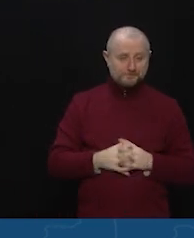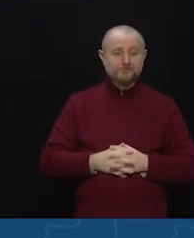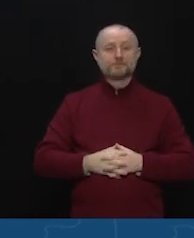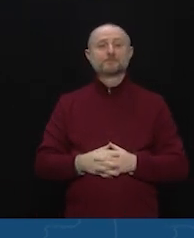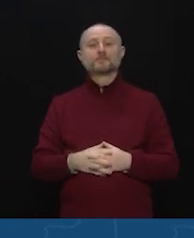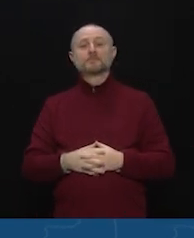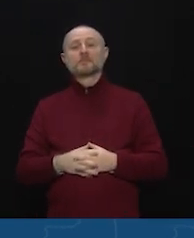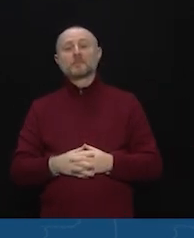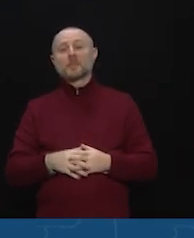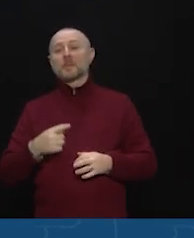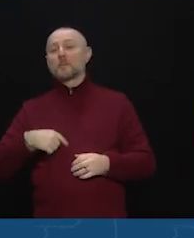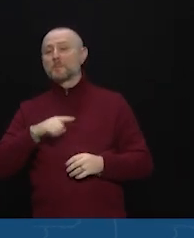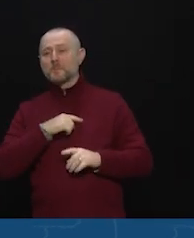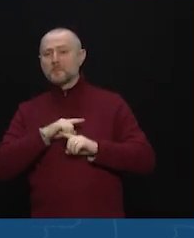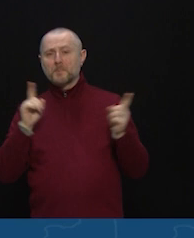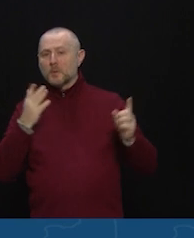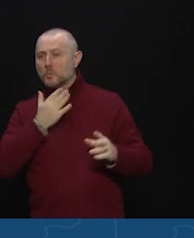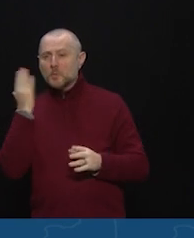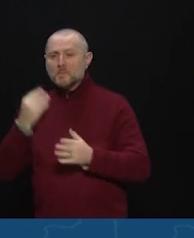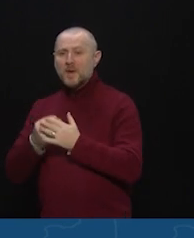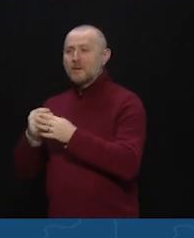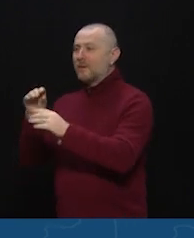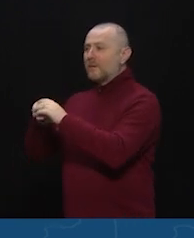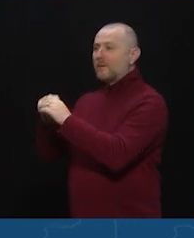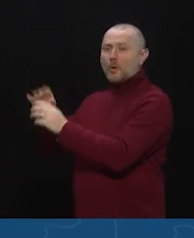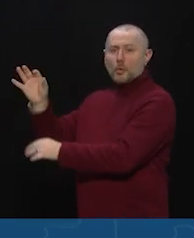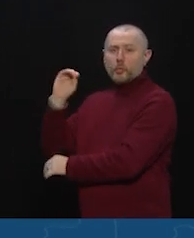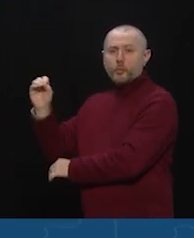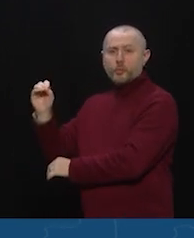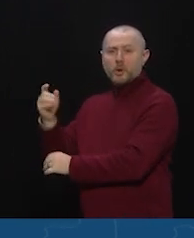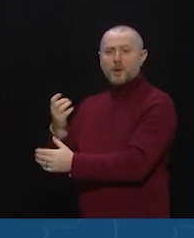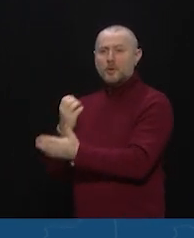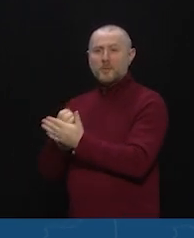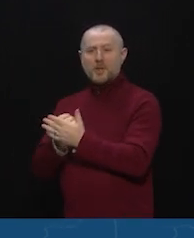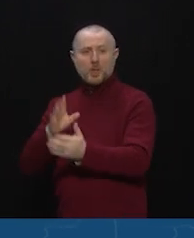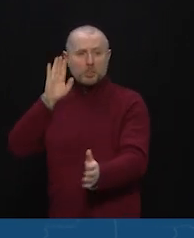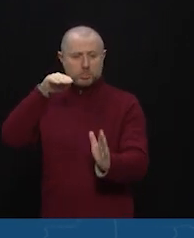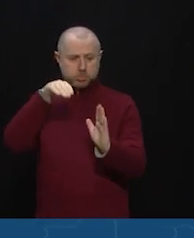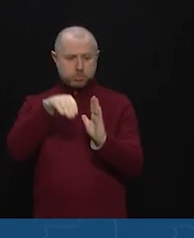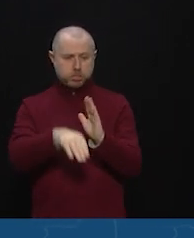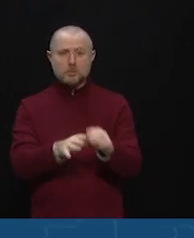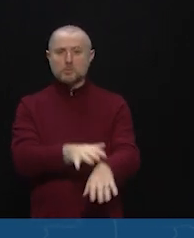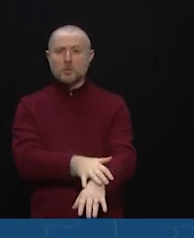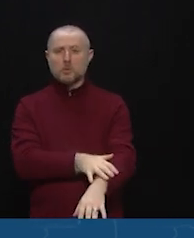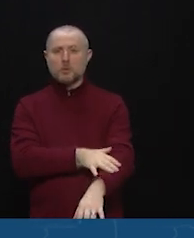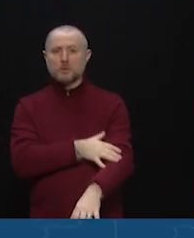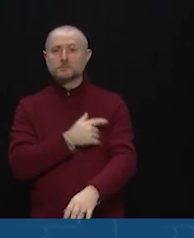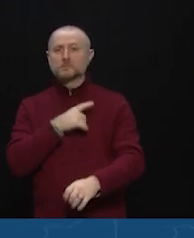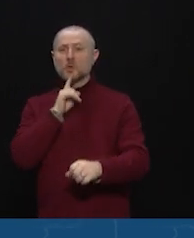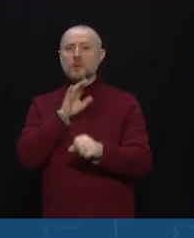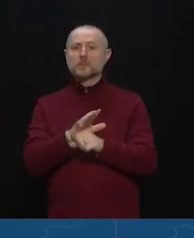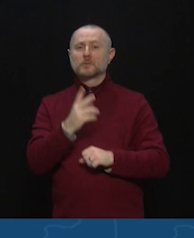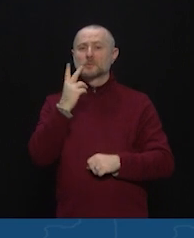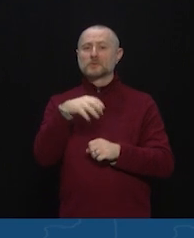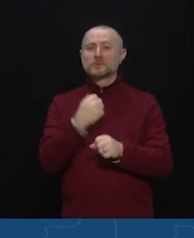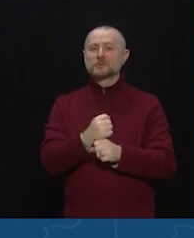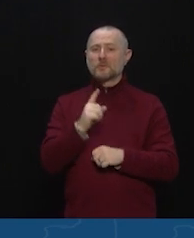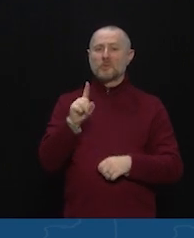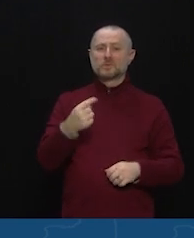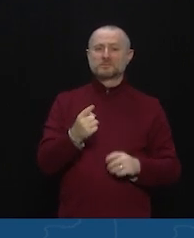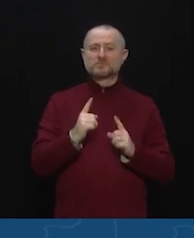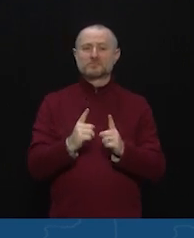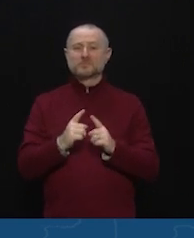We had no money set aside during that time. We hit a recession, and that commitment lasted just 2 years. And then starting in